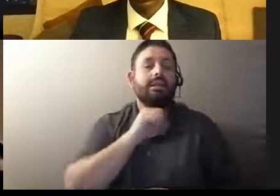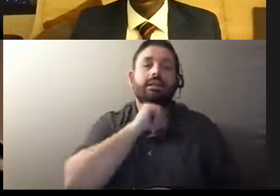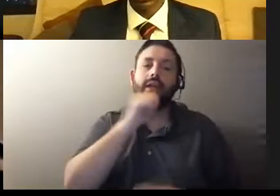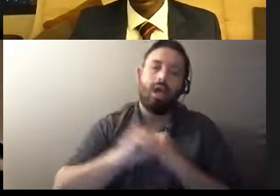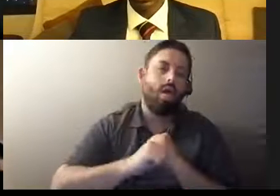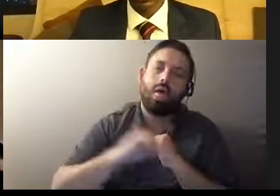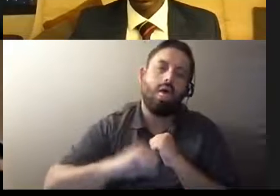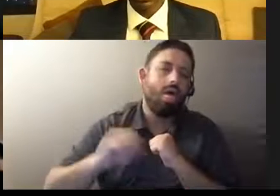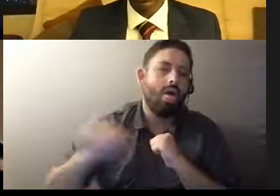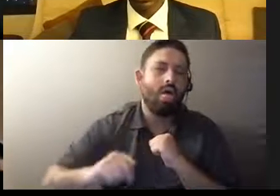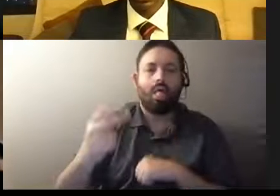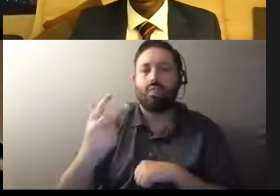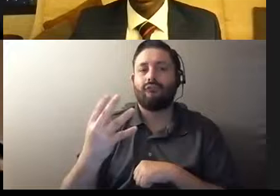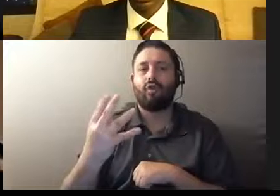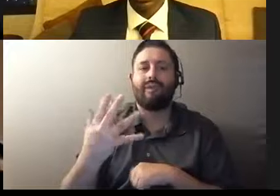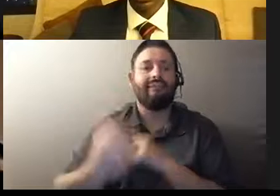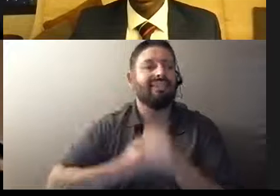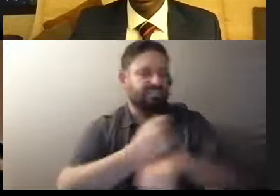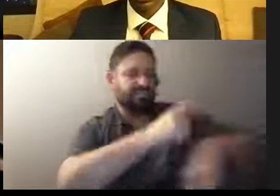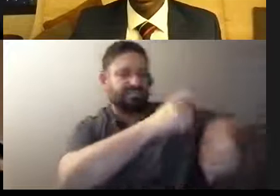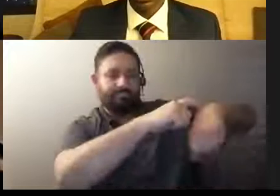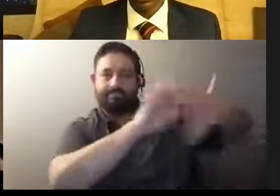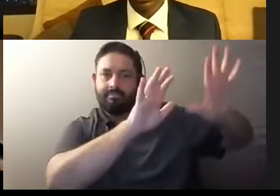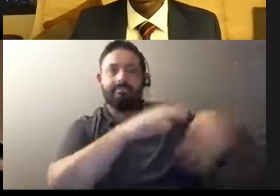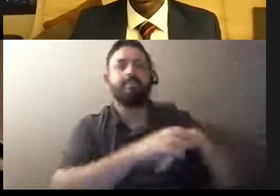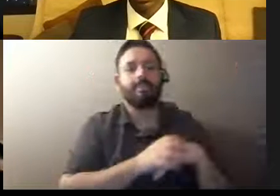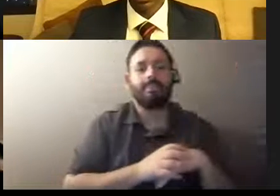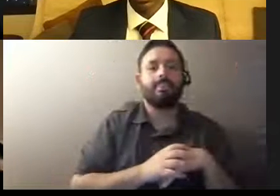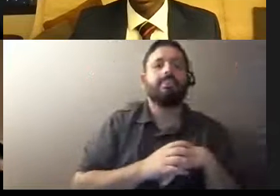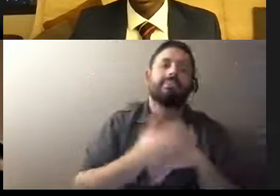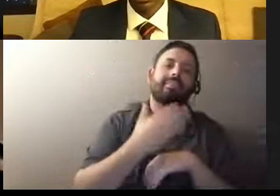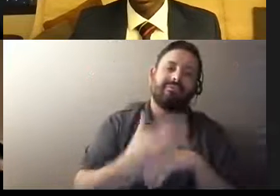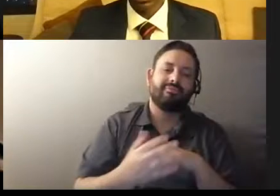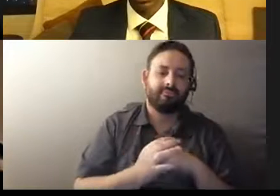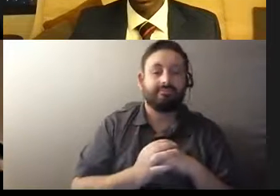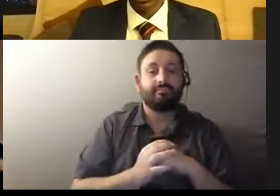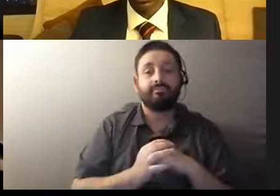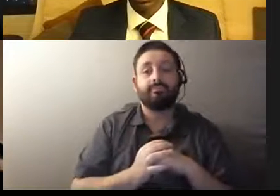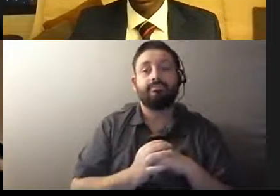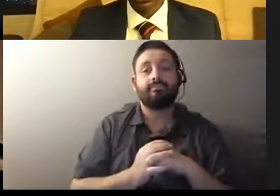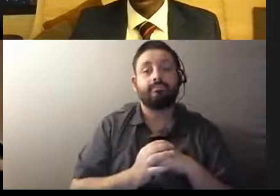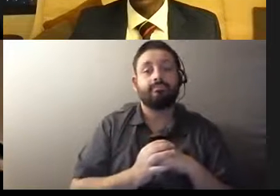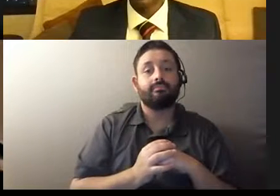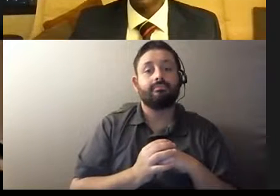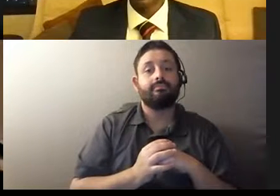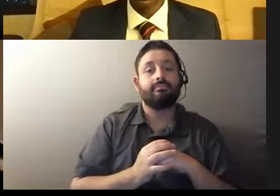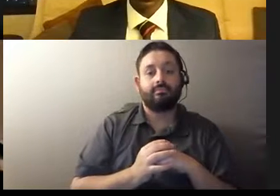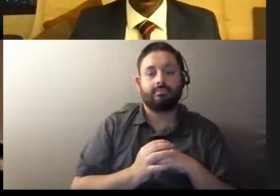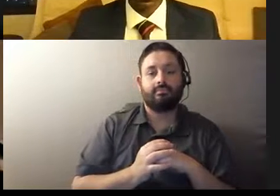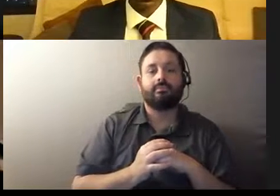3, 4, 5 years for lights and sidewalks to be put in. Thank you. And Pharaoh